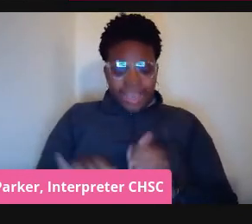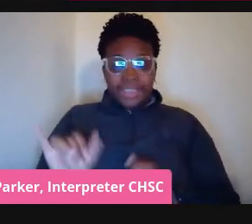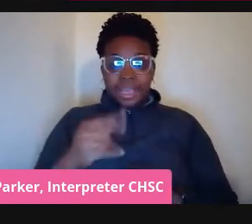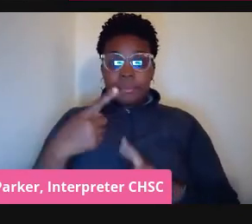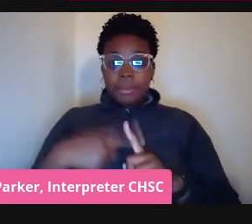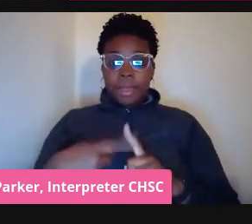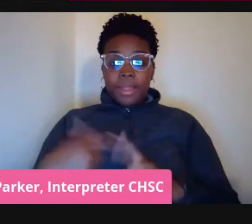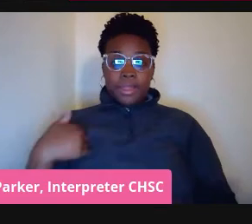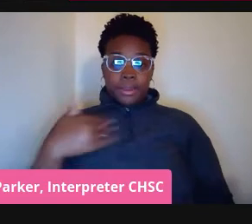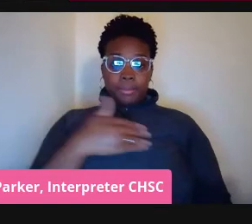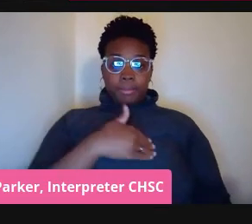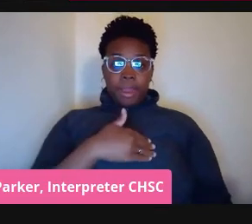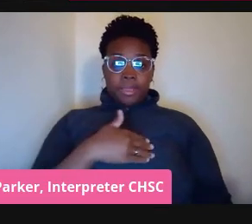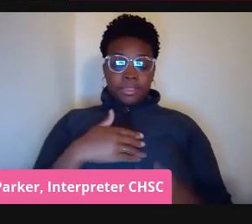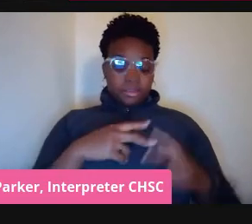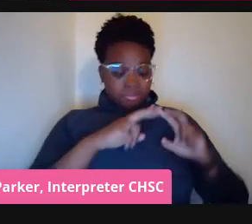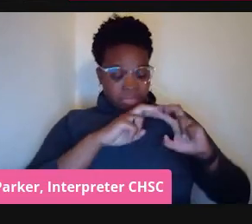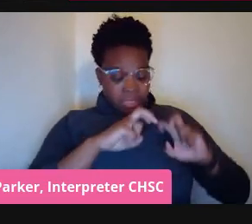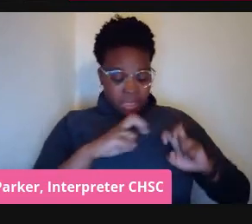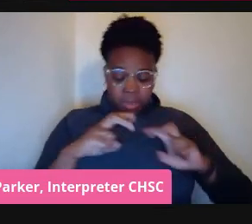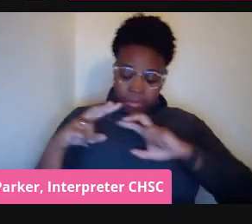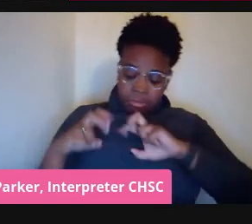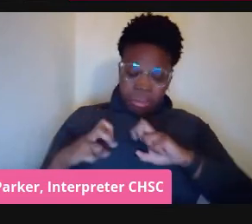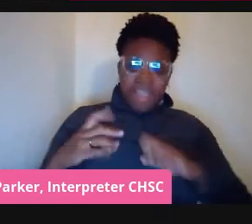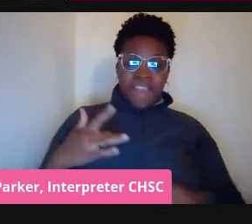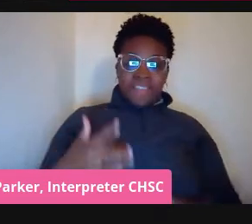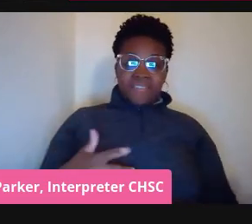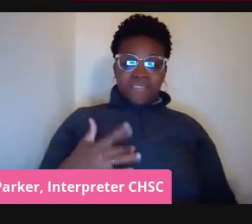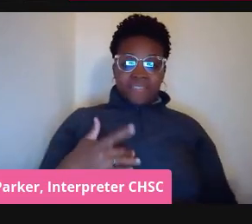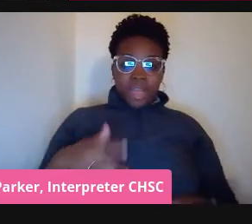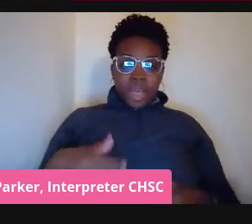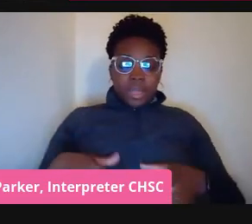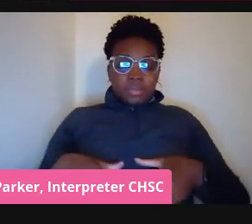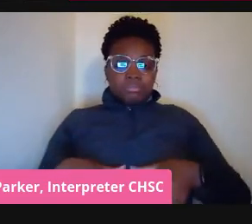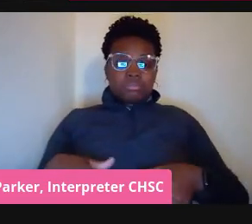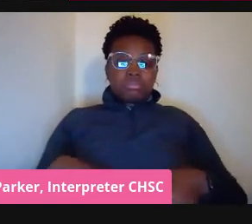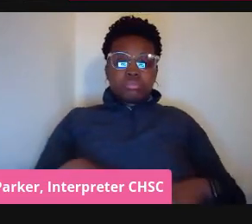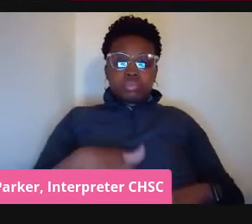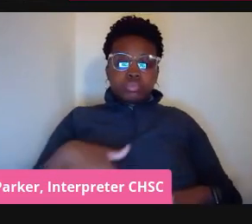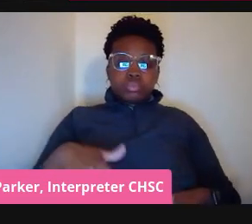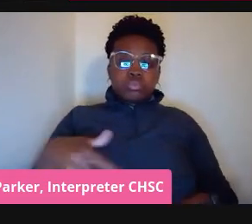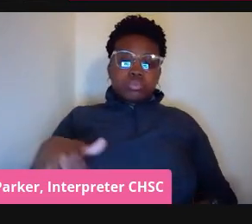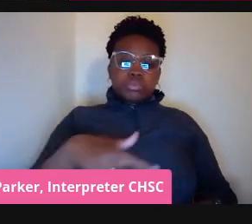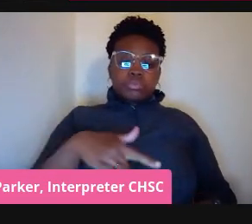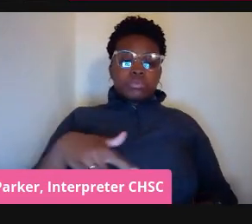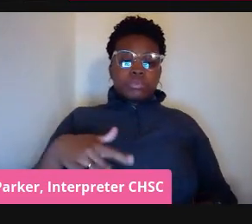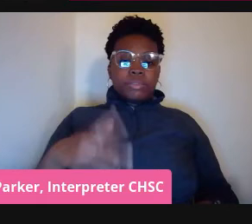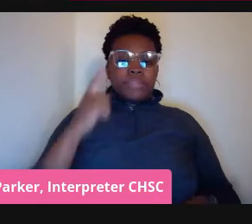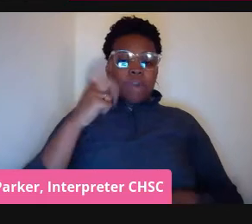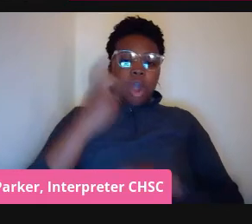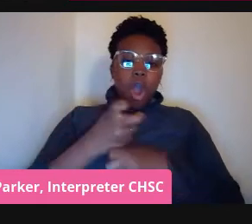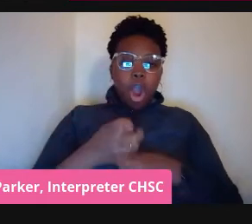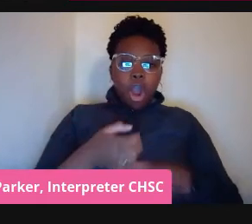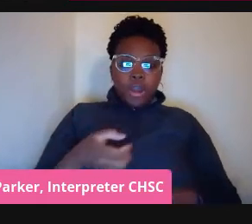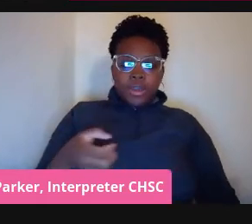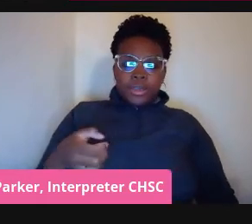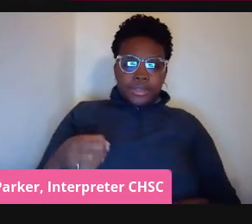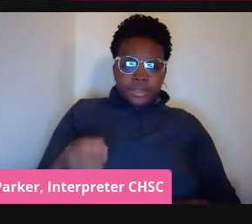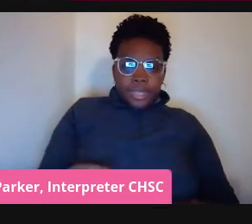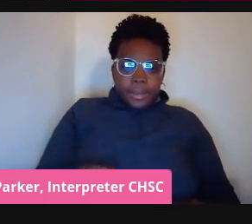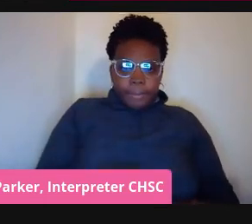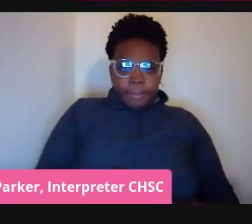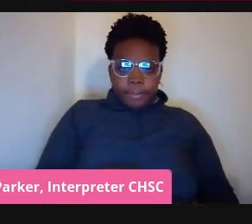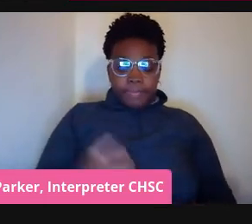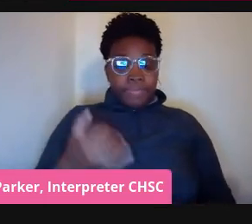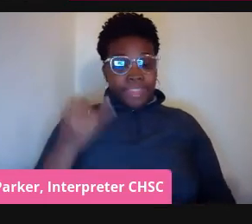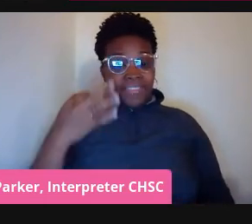breast exam. You know, you want to feel around that pelvic region for any type of hard lumps or something like that. And even if you don't feel any and you